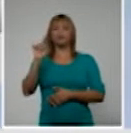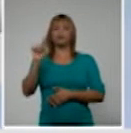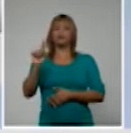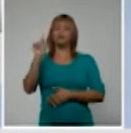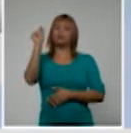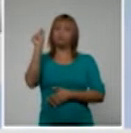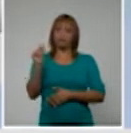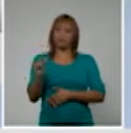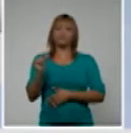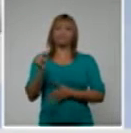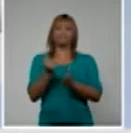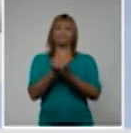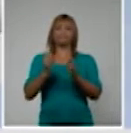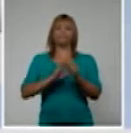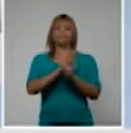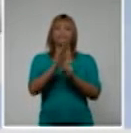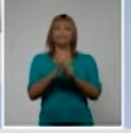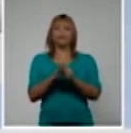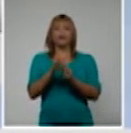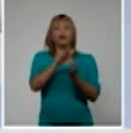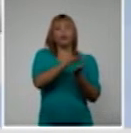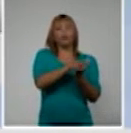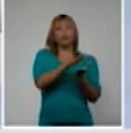125,661 new cases were confirmed.